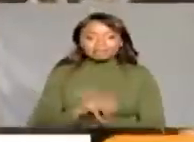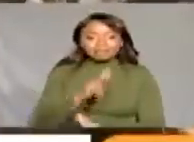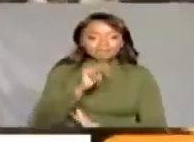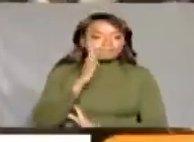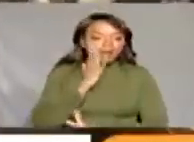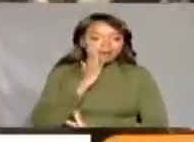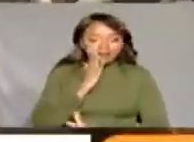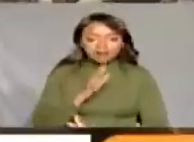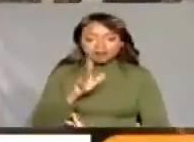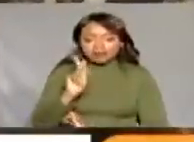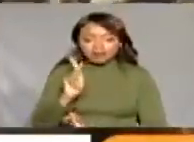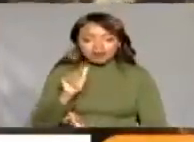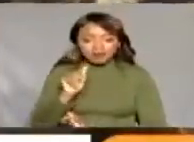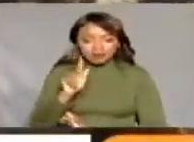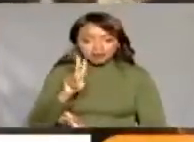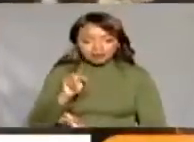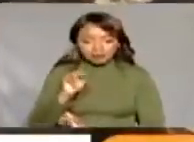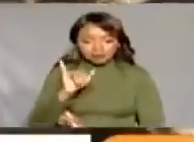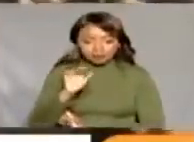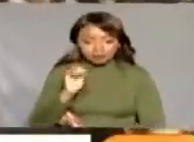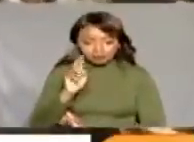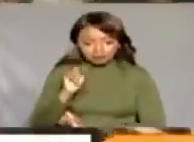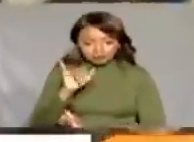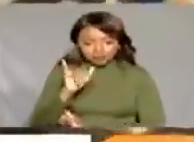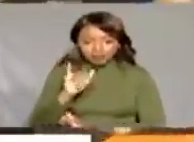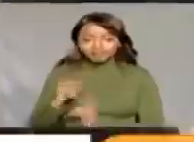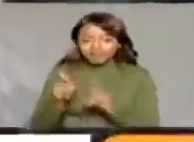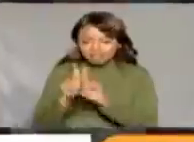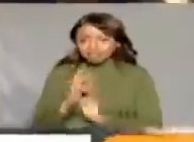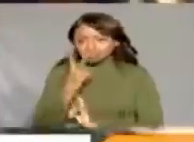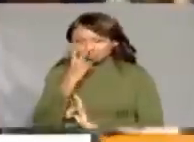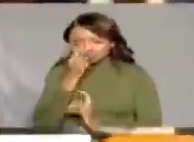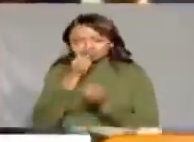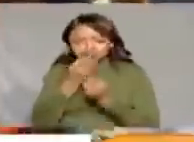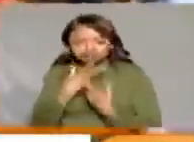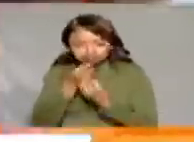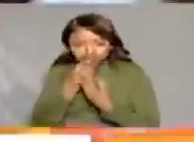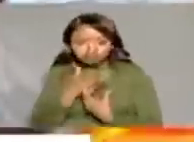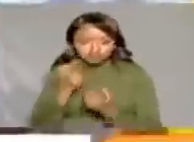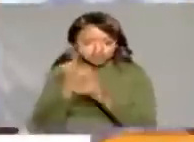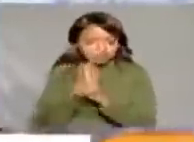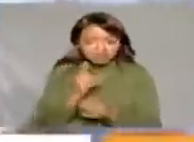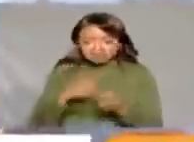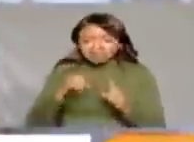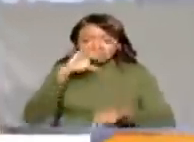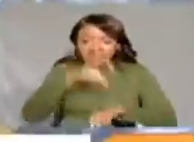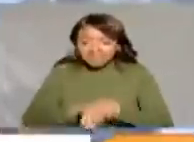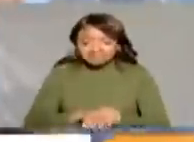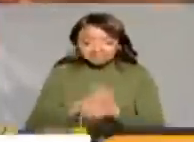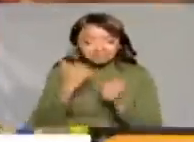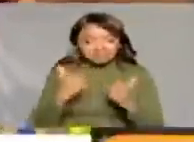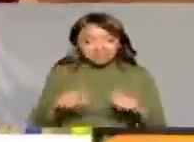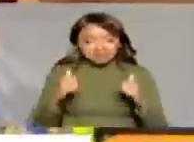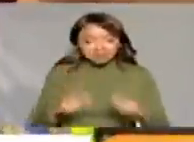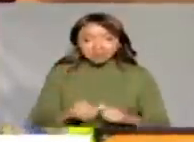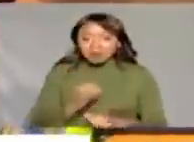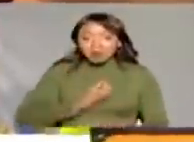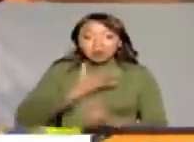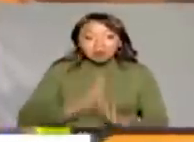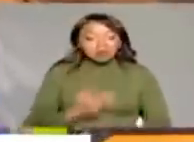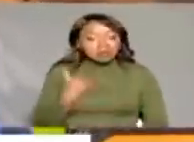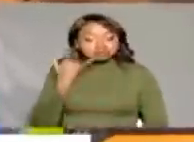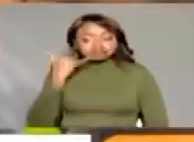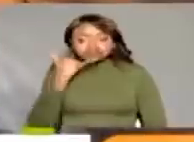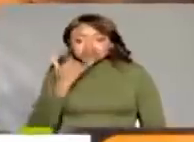Kanyoni, and caretaker whom authorities expected to give the details on the occupants, are nowhere to be found. The owner is